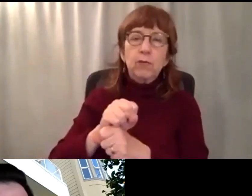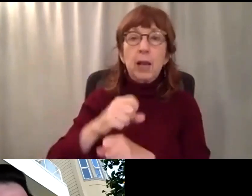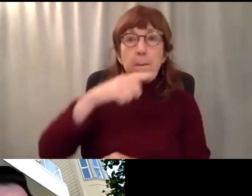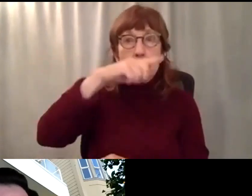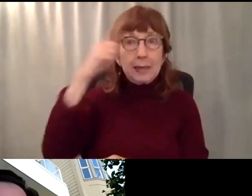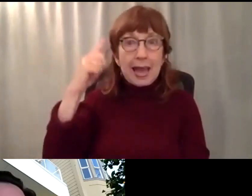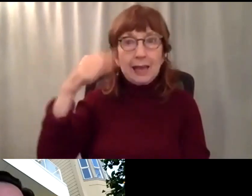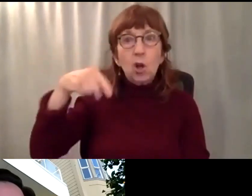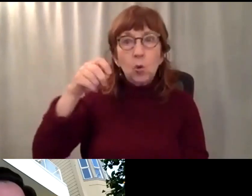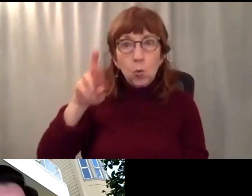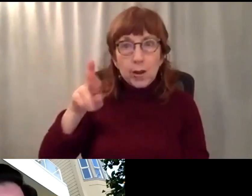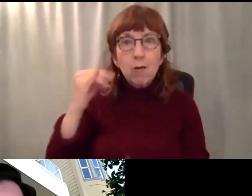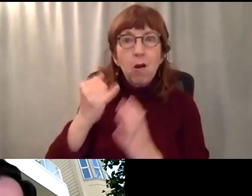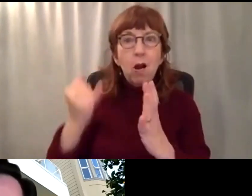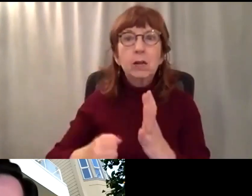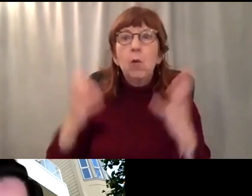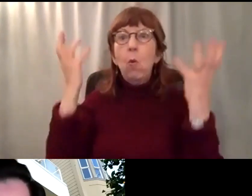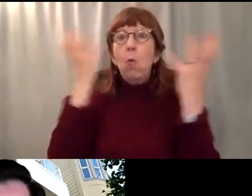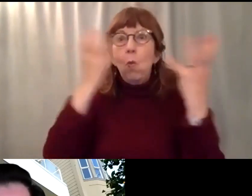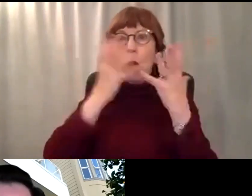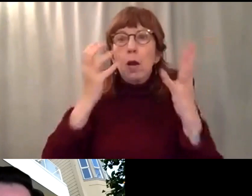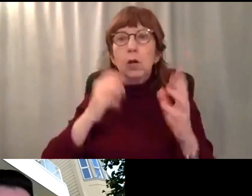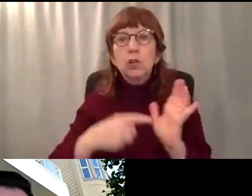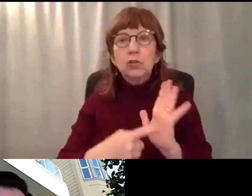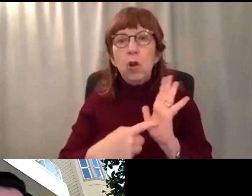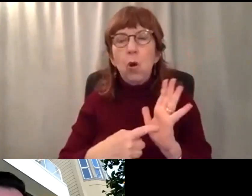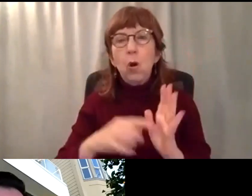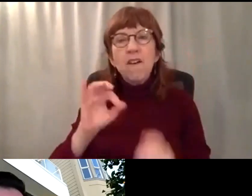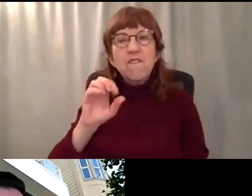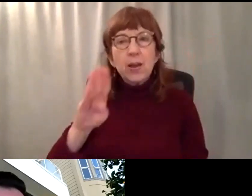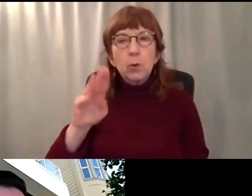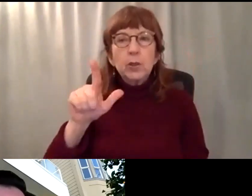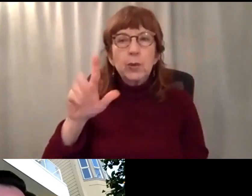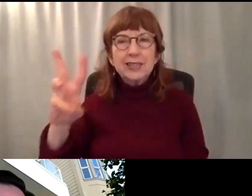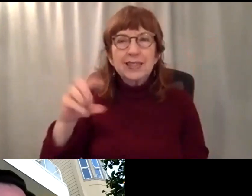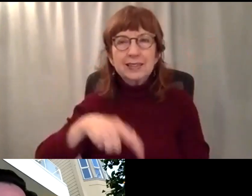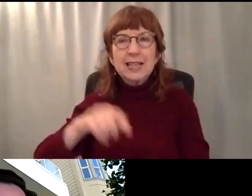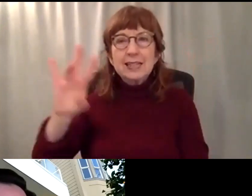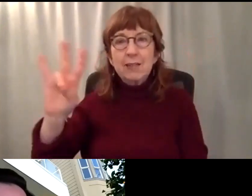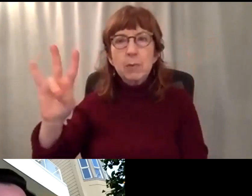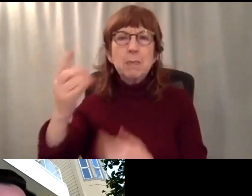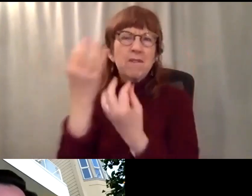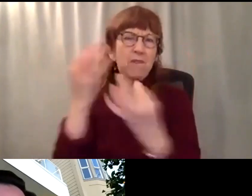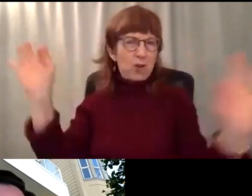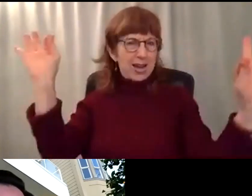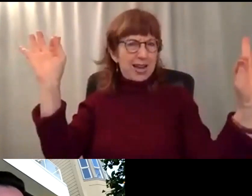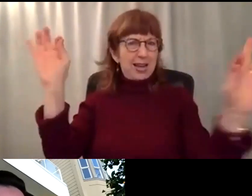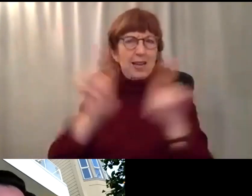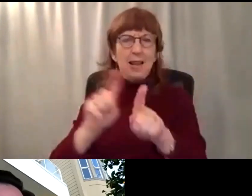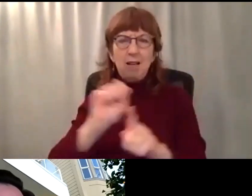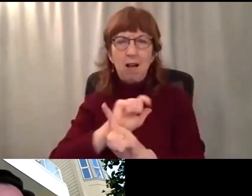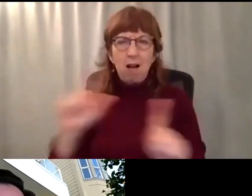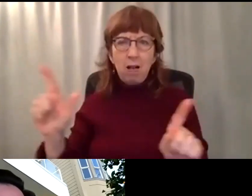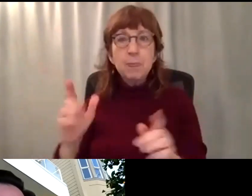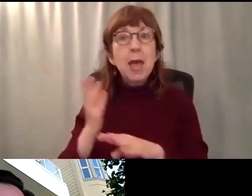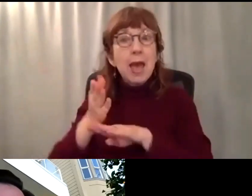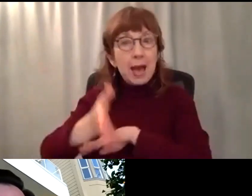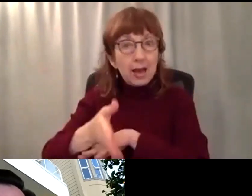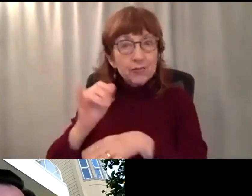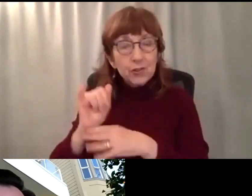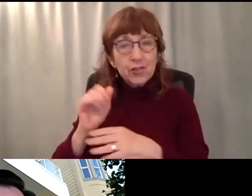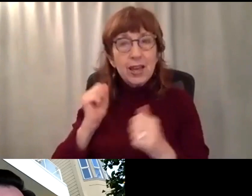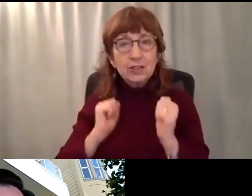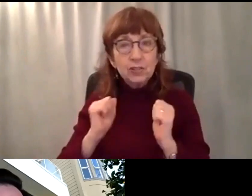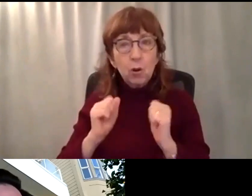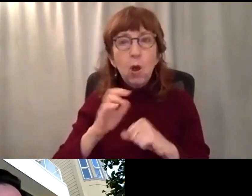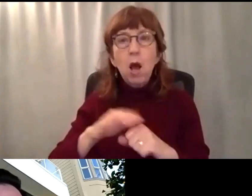be fantastic. It is February 26th at 7 p.m., free like all of our events. After that show,